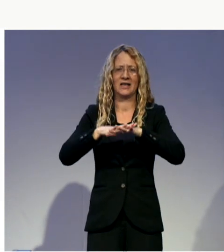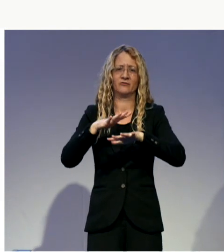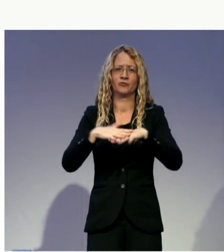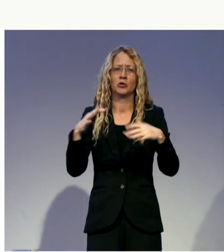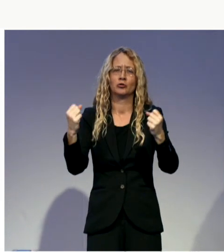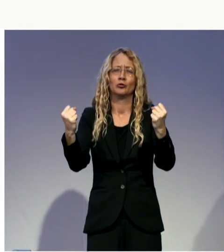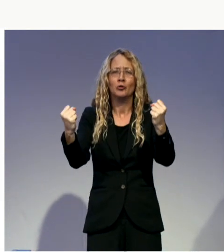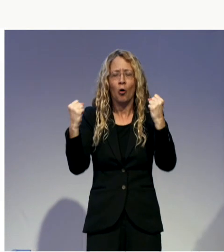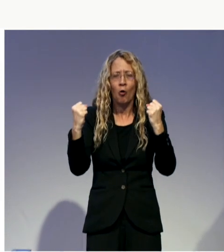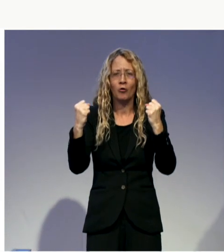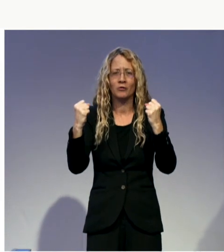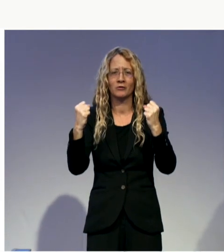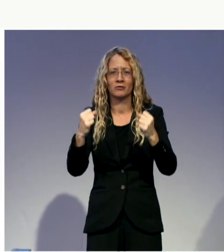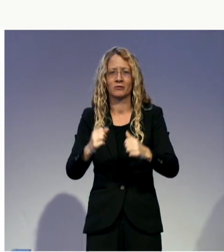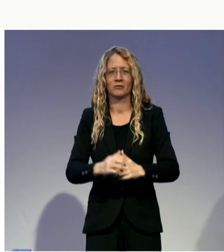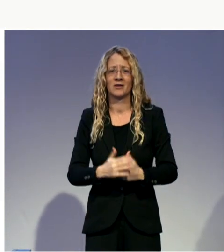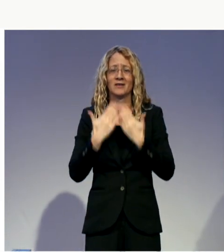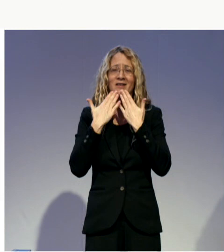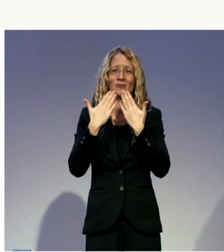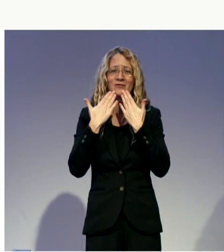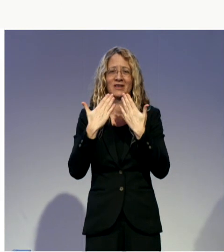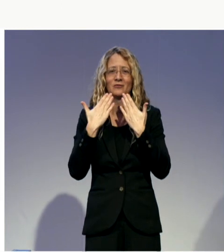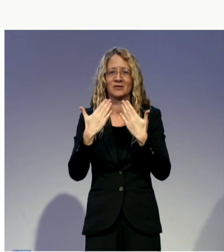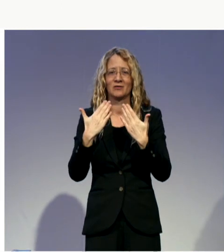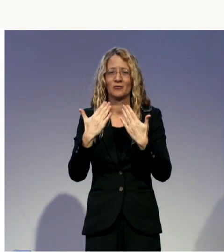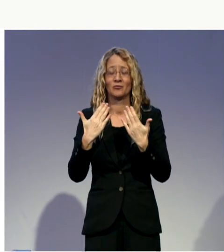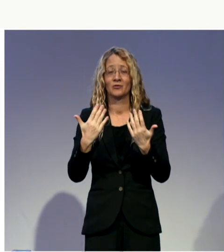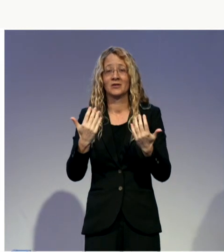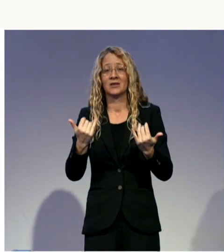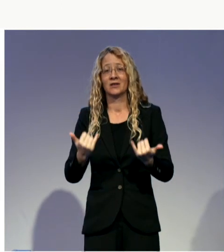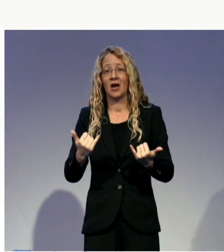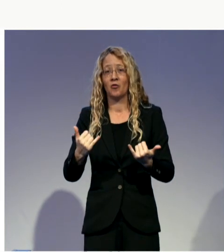And now I hand it over to Michael.